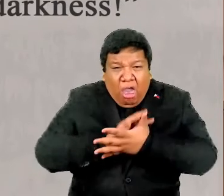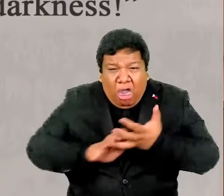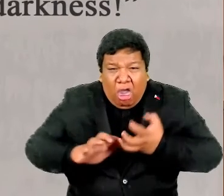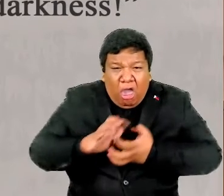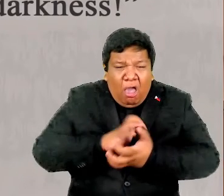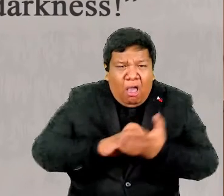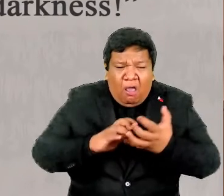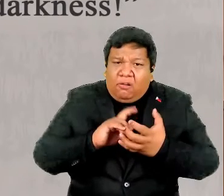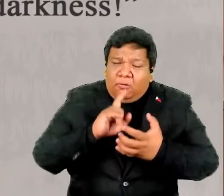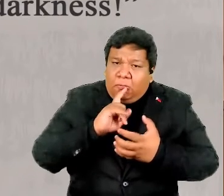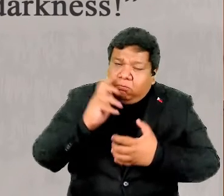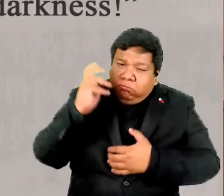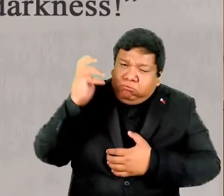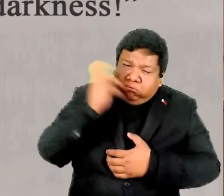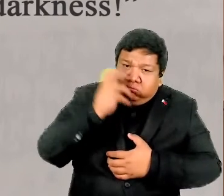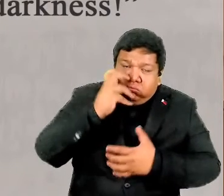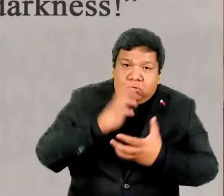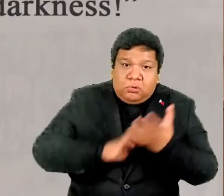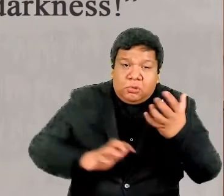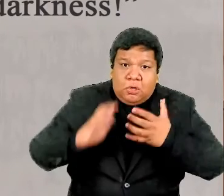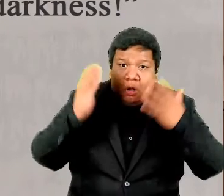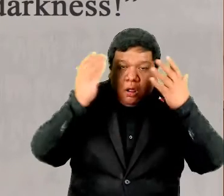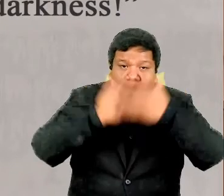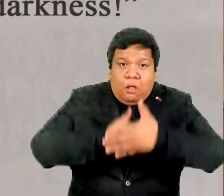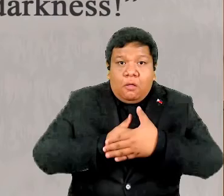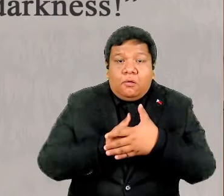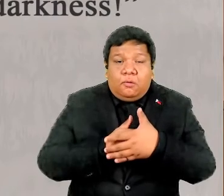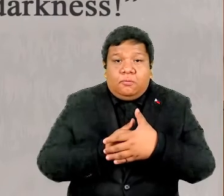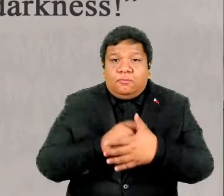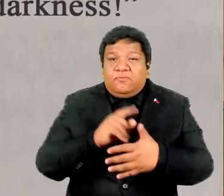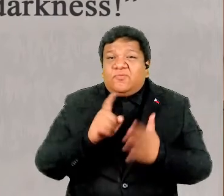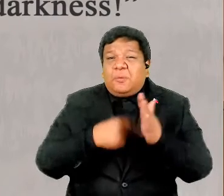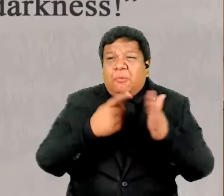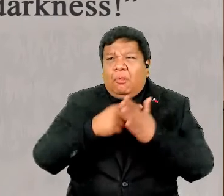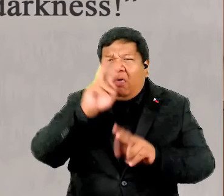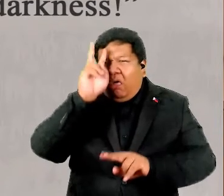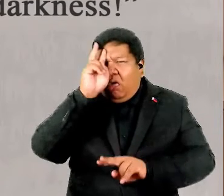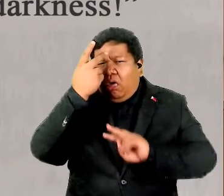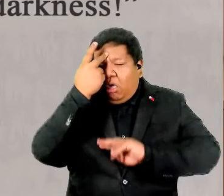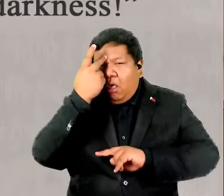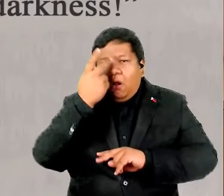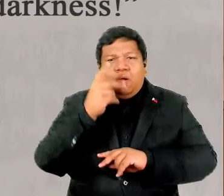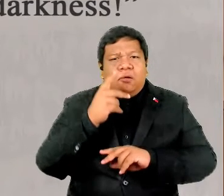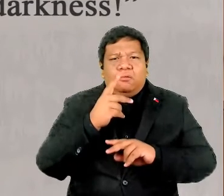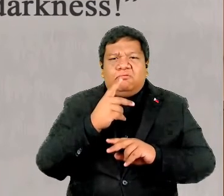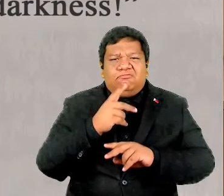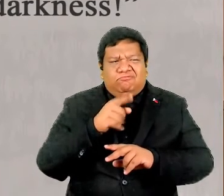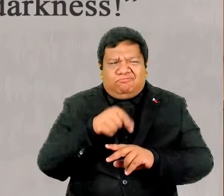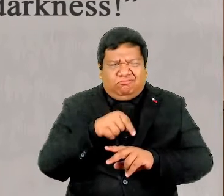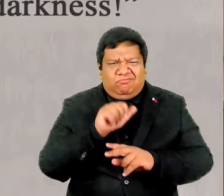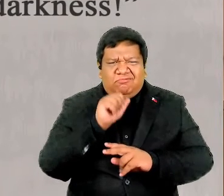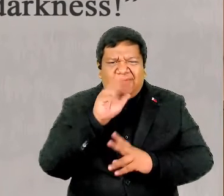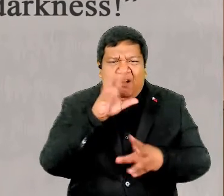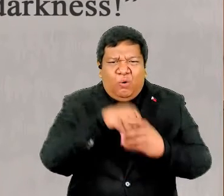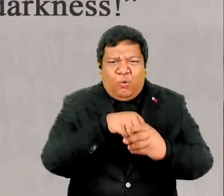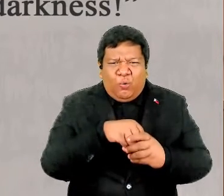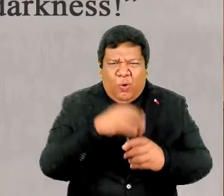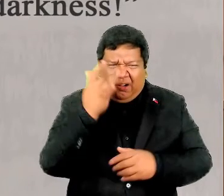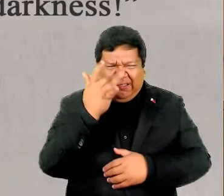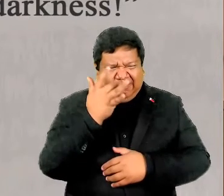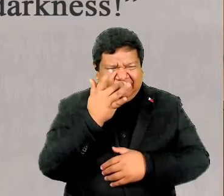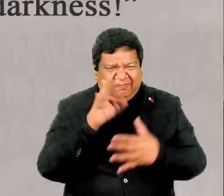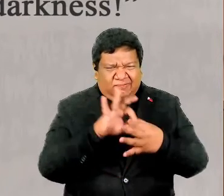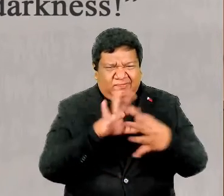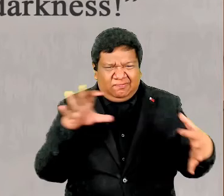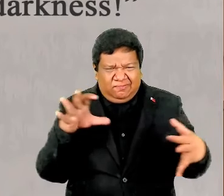darkness? In fact, this part of the passage is often misunderstood and misinterpreted as out of context.